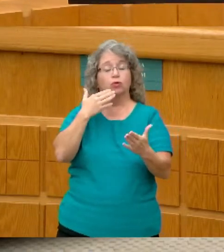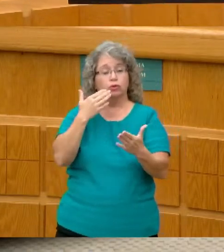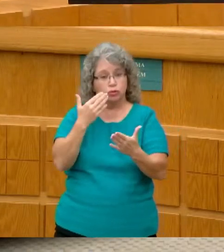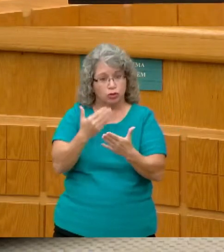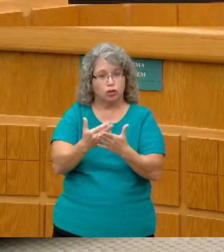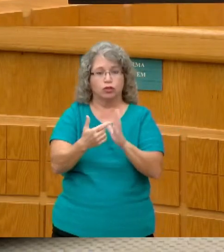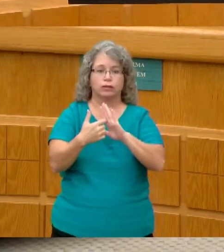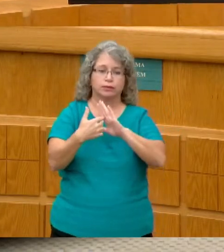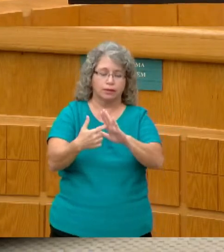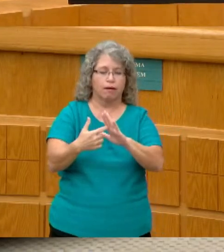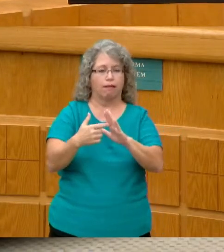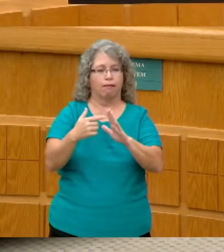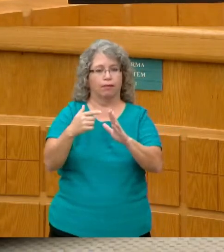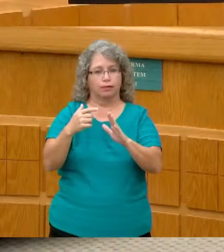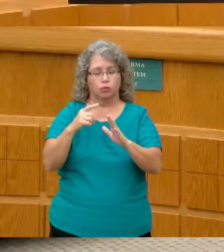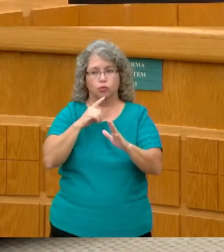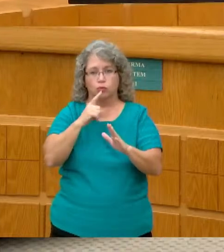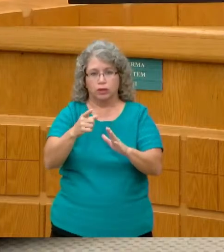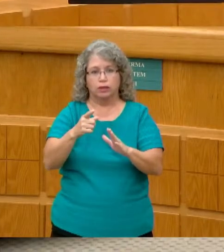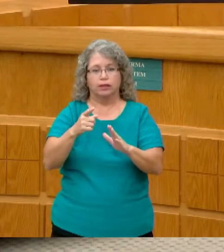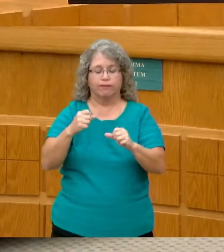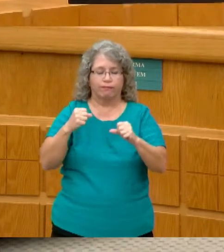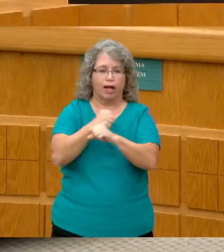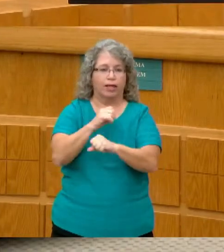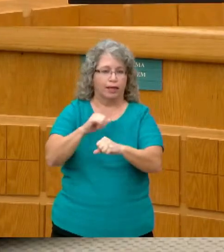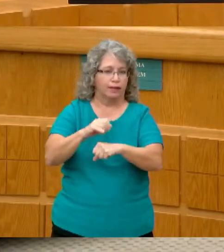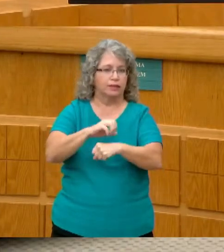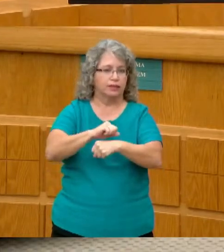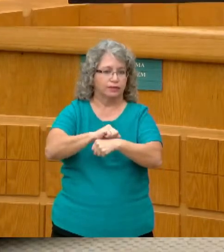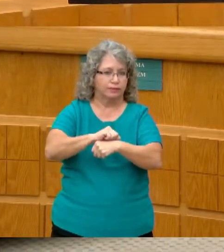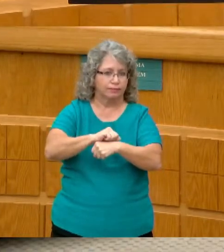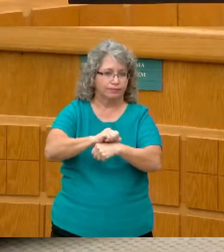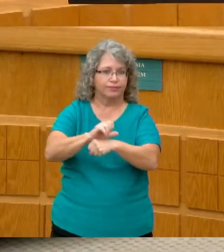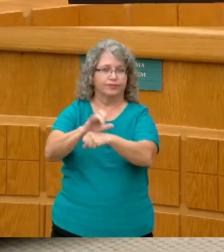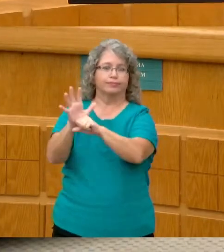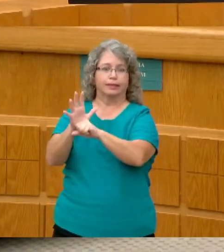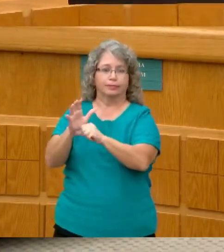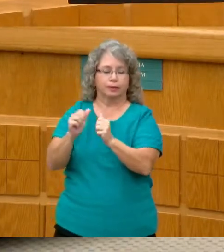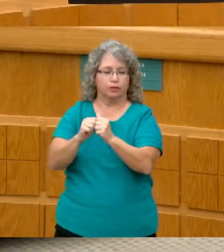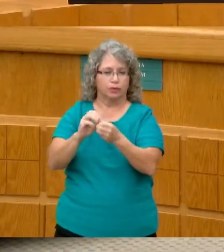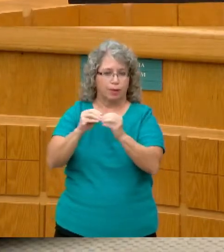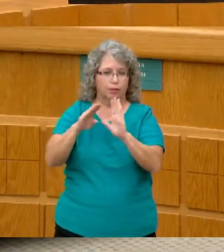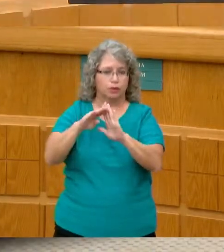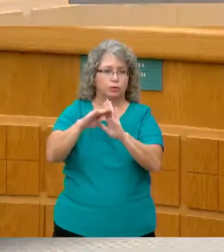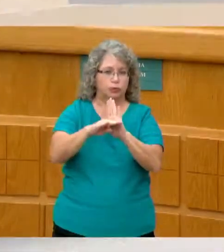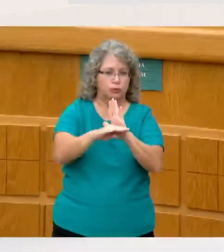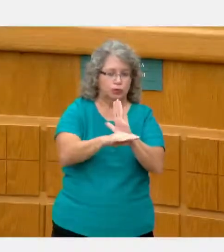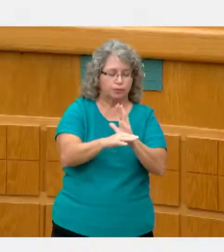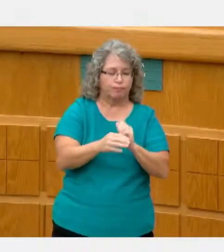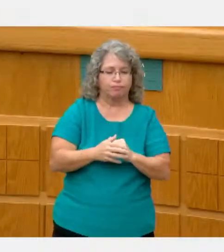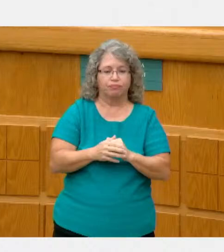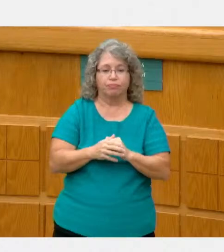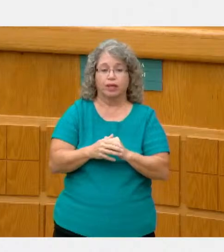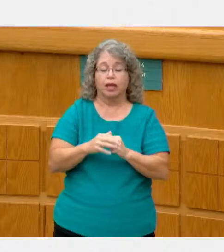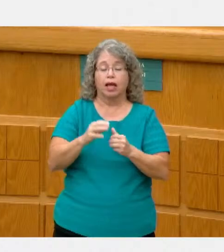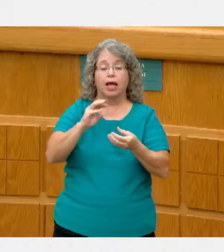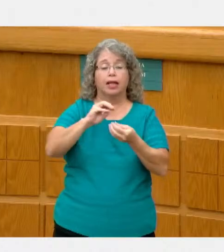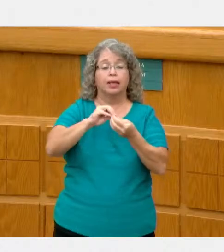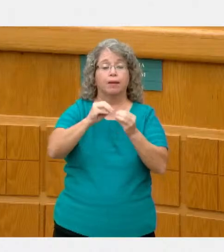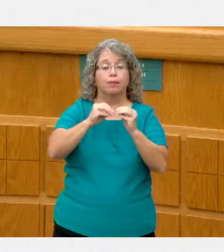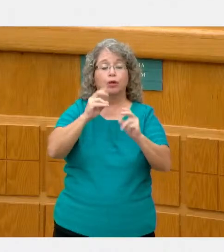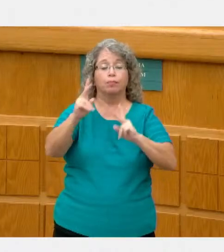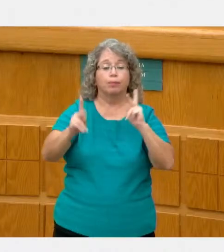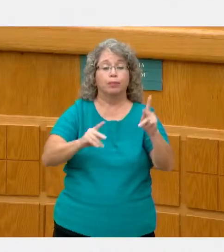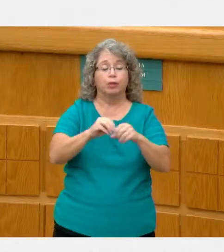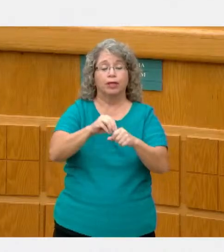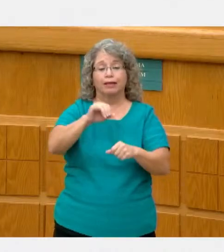some significant gains of fighting this virus. Next slide. Again, our ICU patients